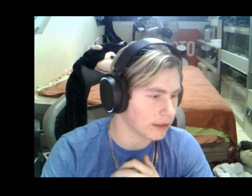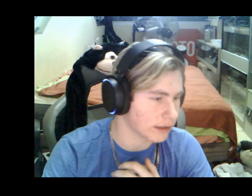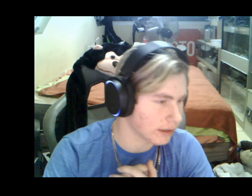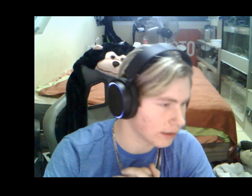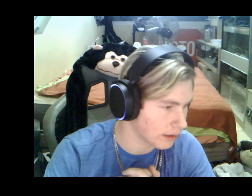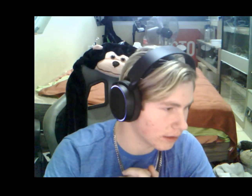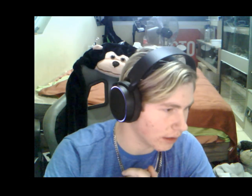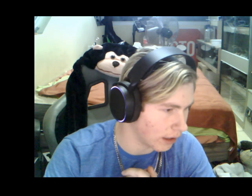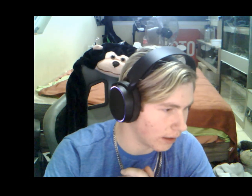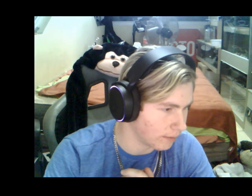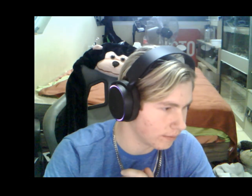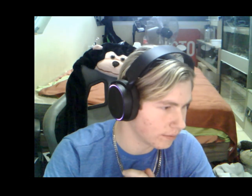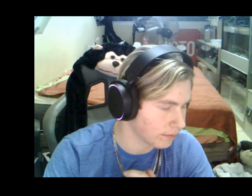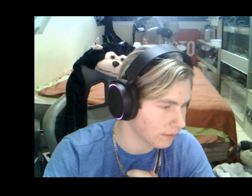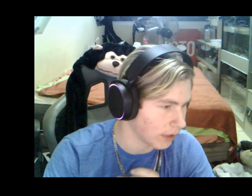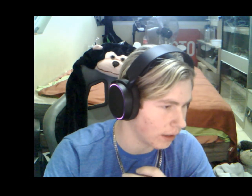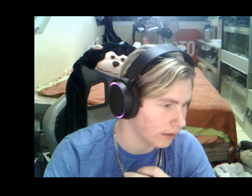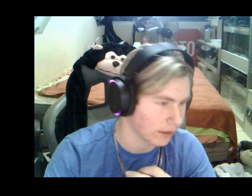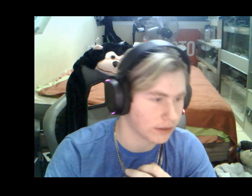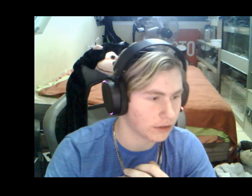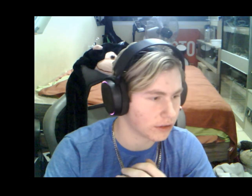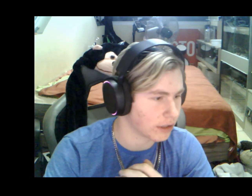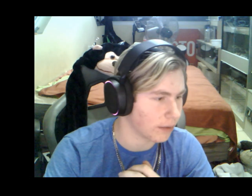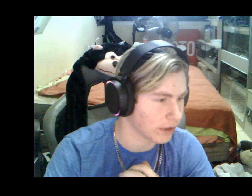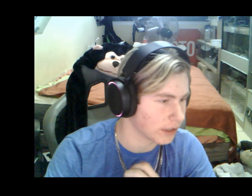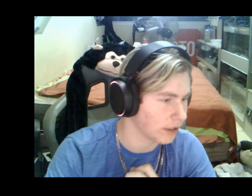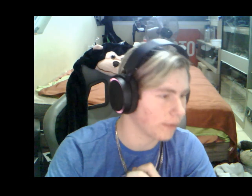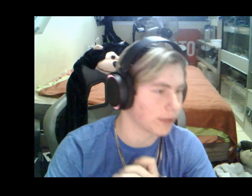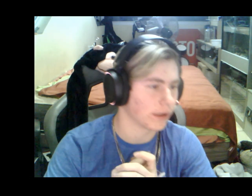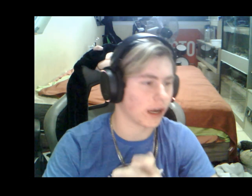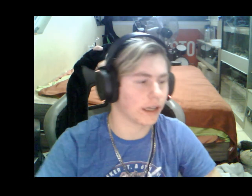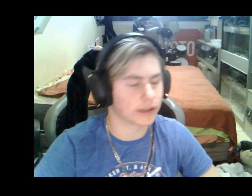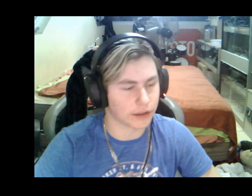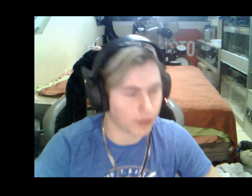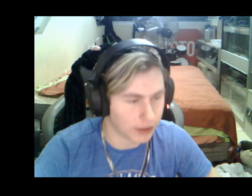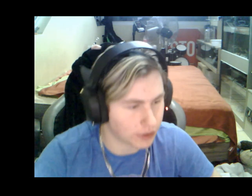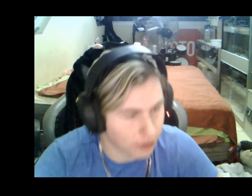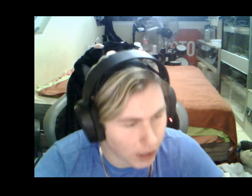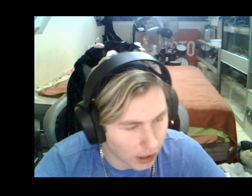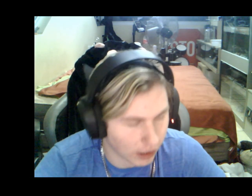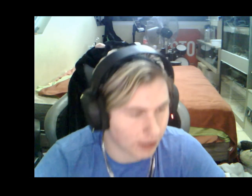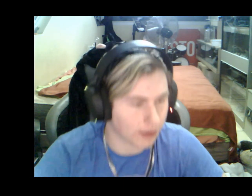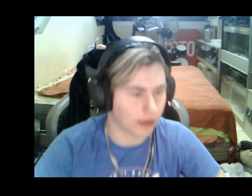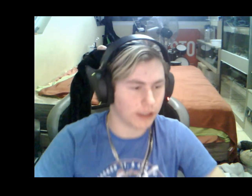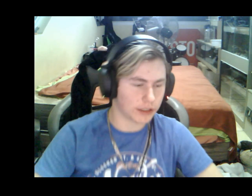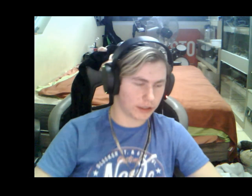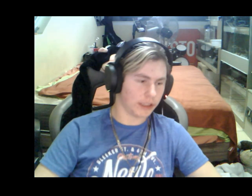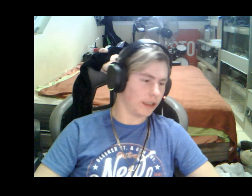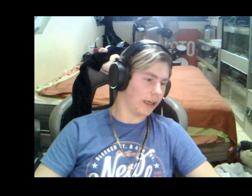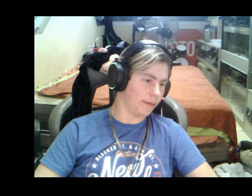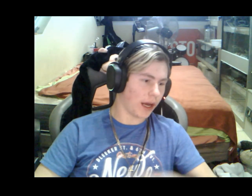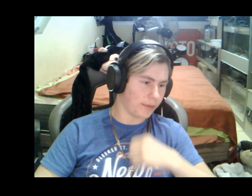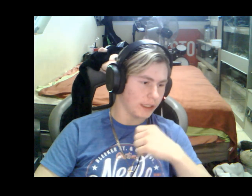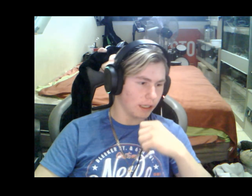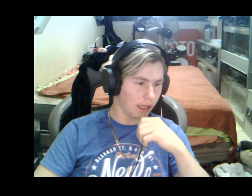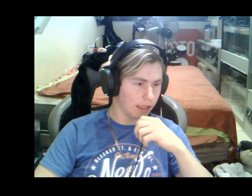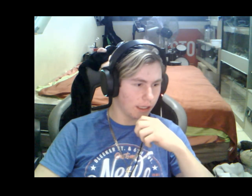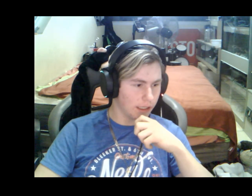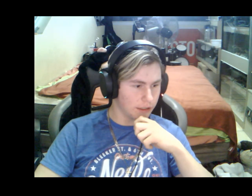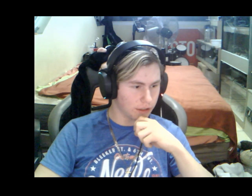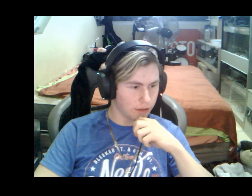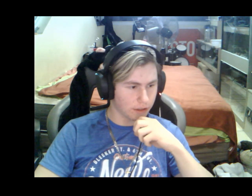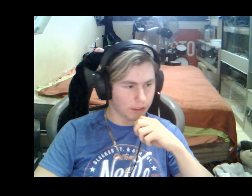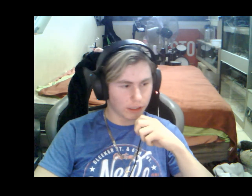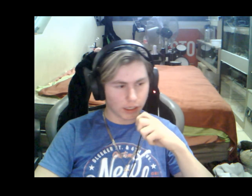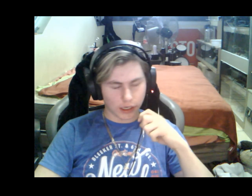Yeah, that's excuse how I'm gonna say her name, but Marias. It's very true. Like he in my opinion, I think